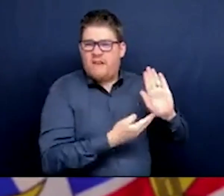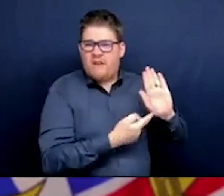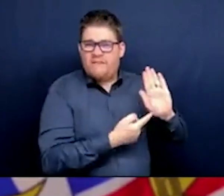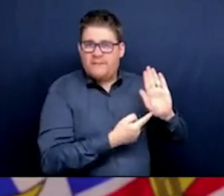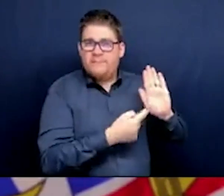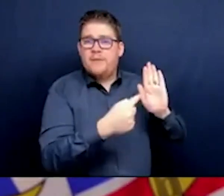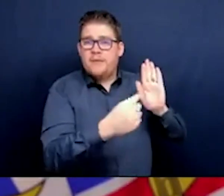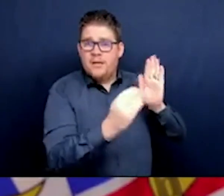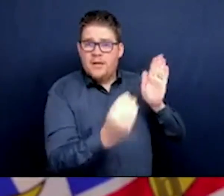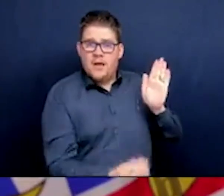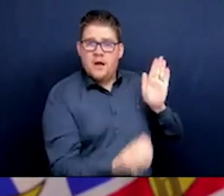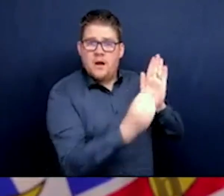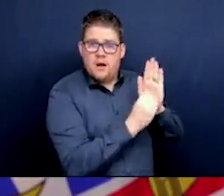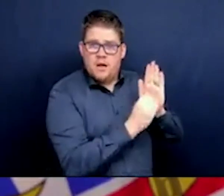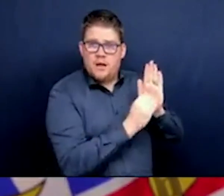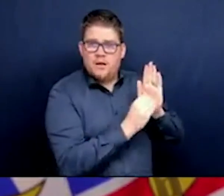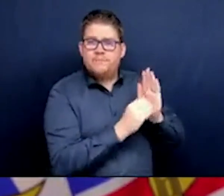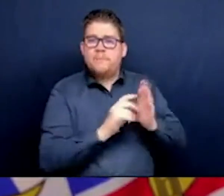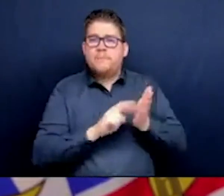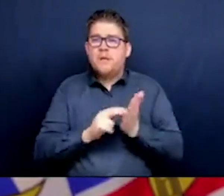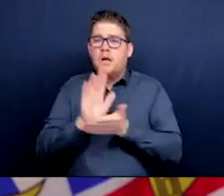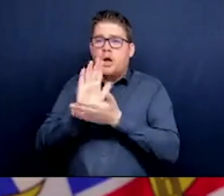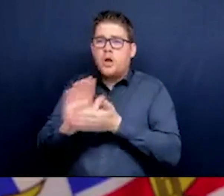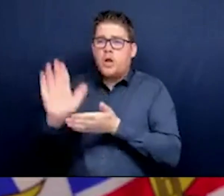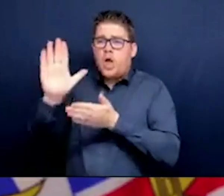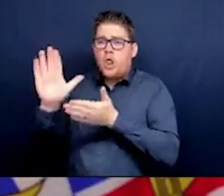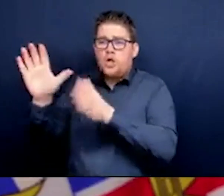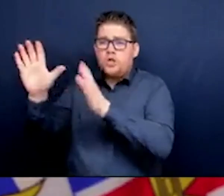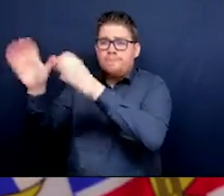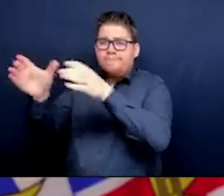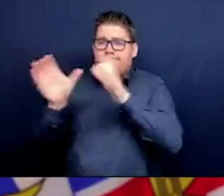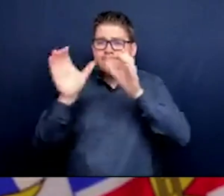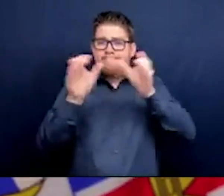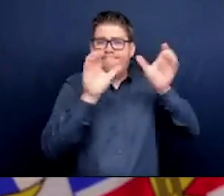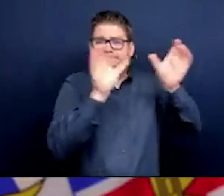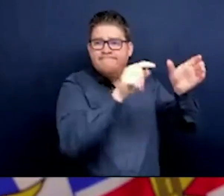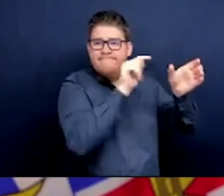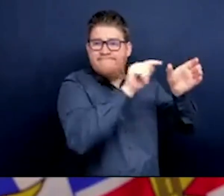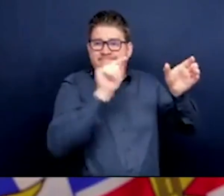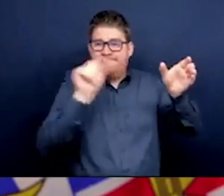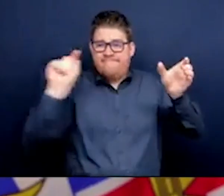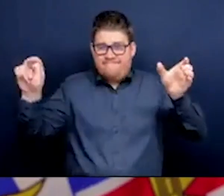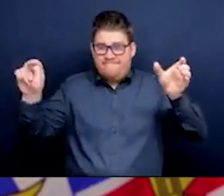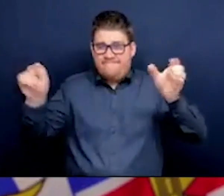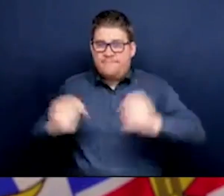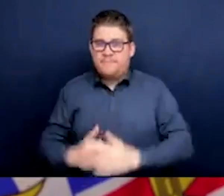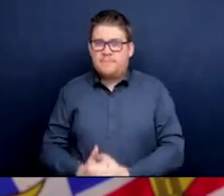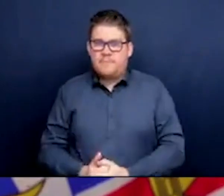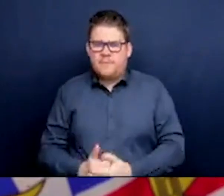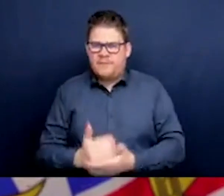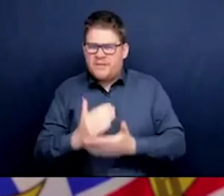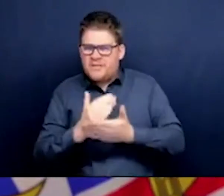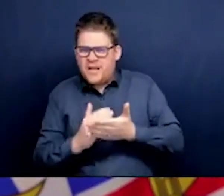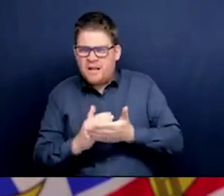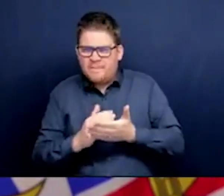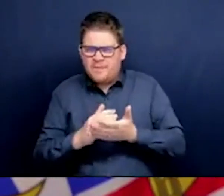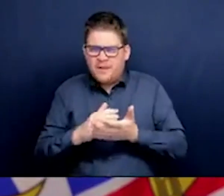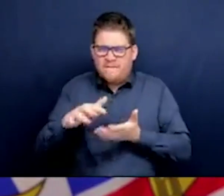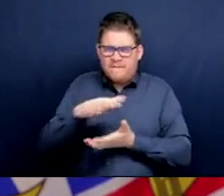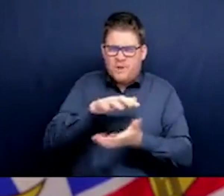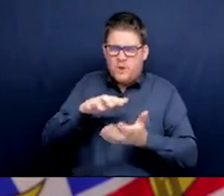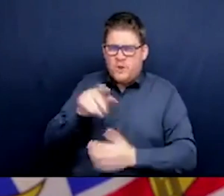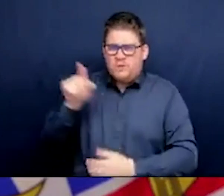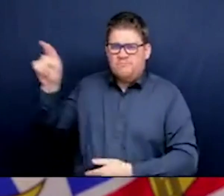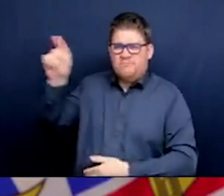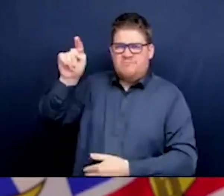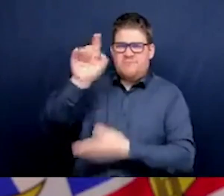I've had some people explain to me that they're confused about what this is about. So the colleges, so the College of Physicians and